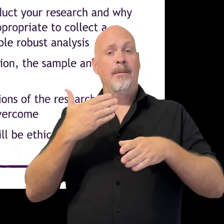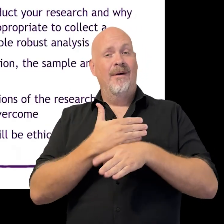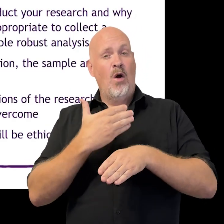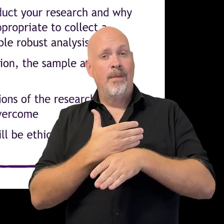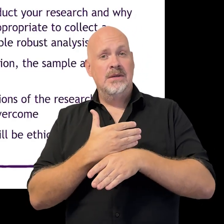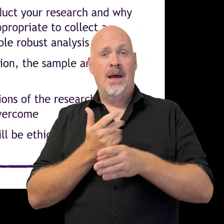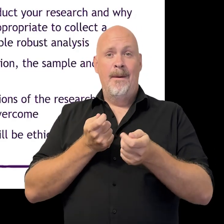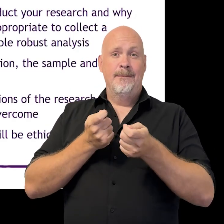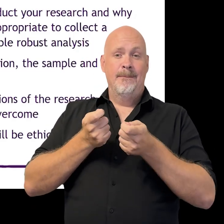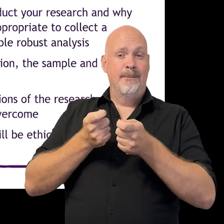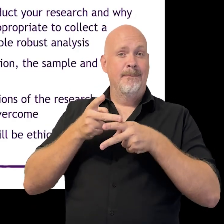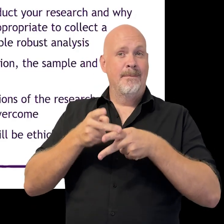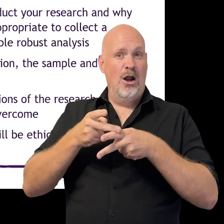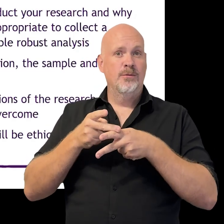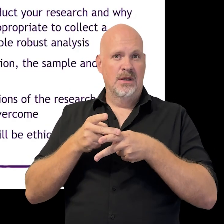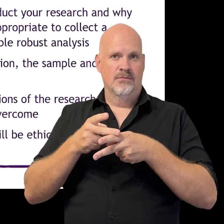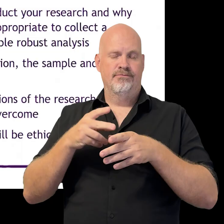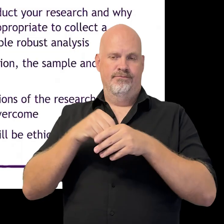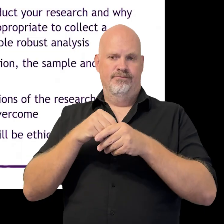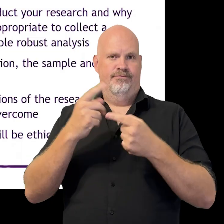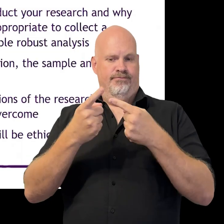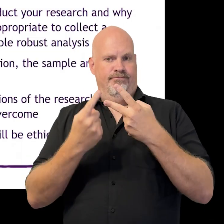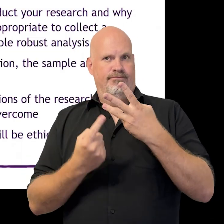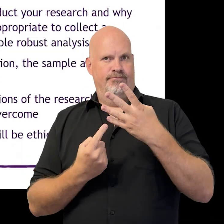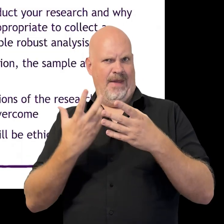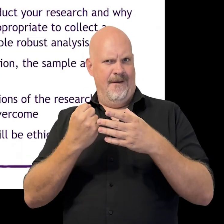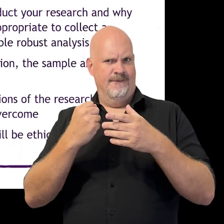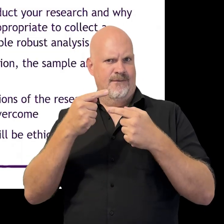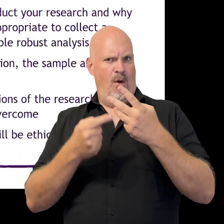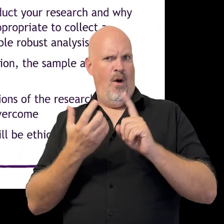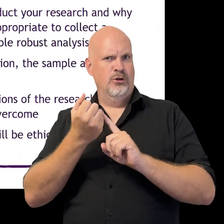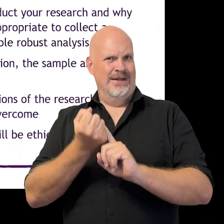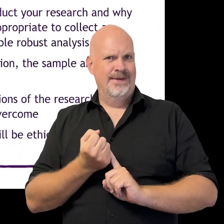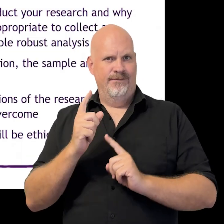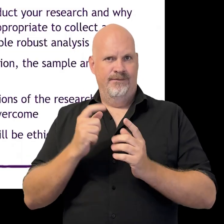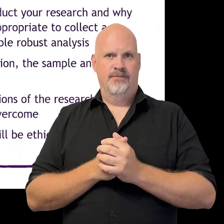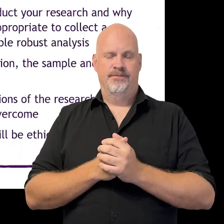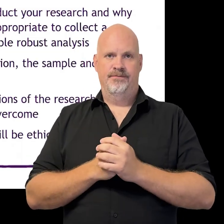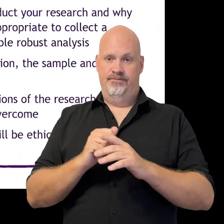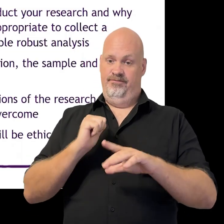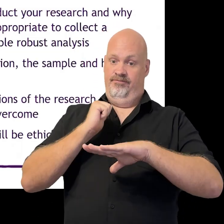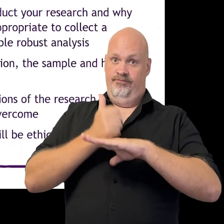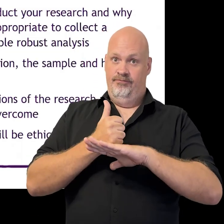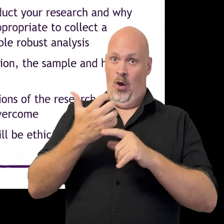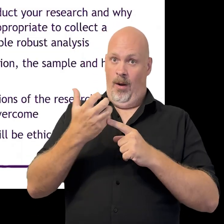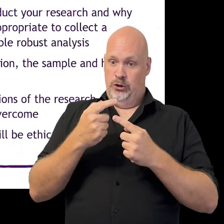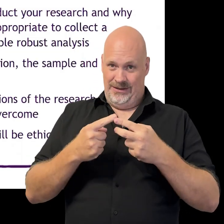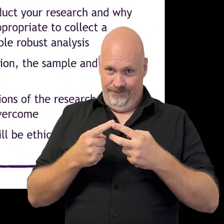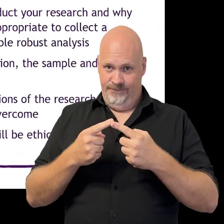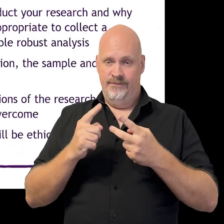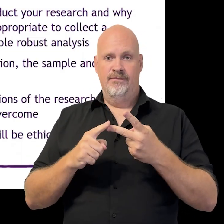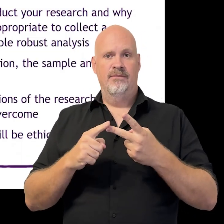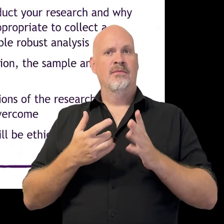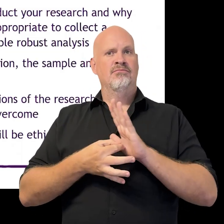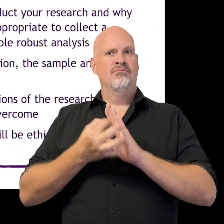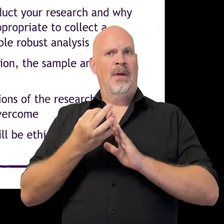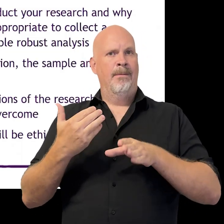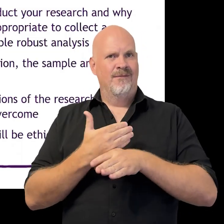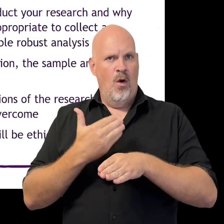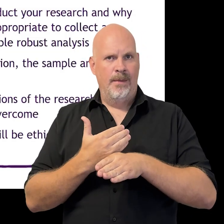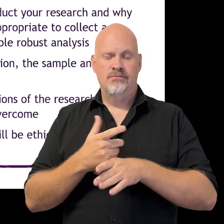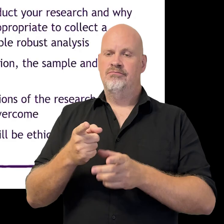potential limitations that there could be. And also you'll need to think about how your research will be ethical. So what are the